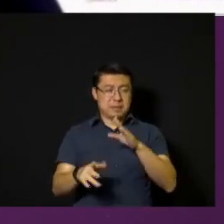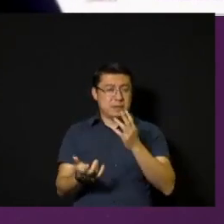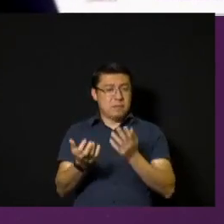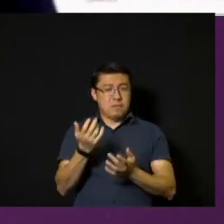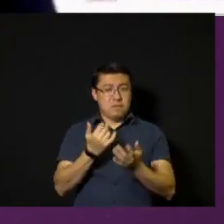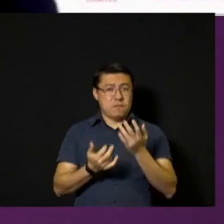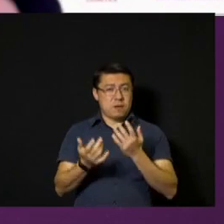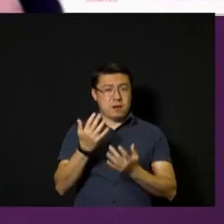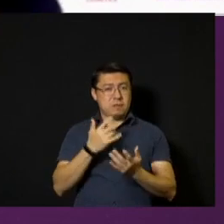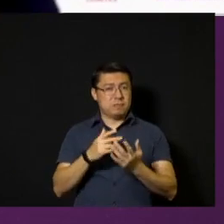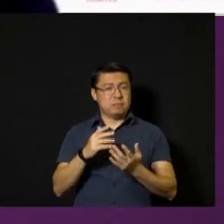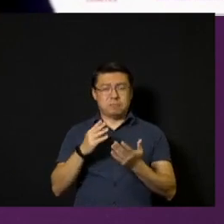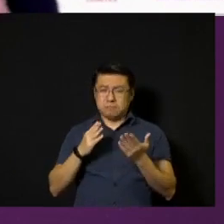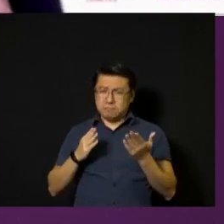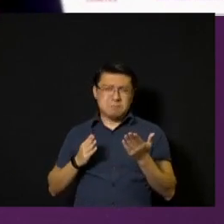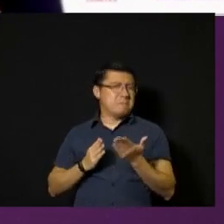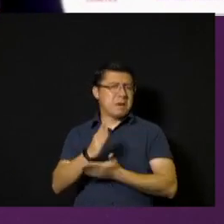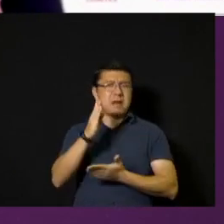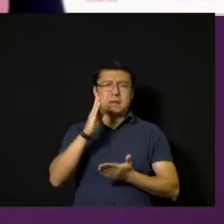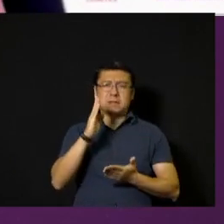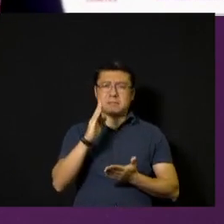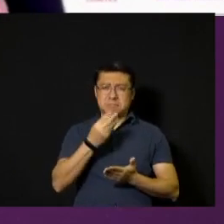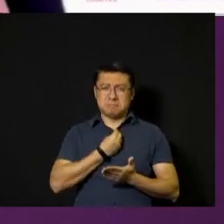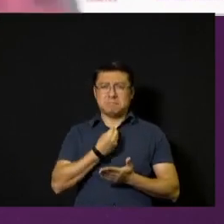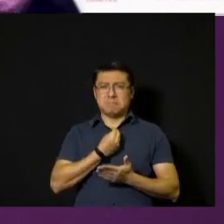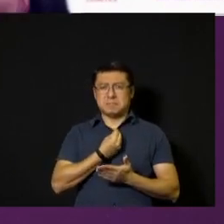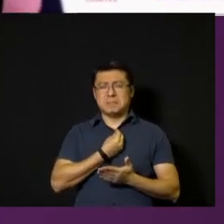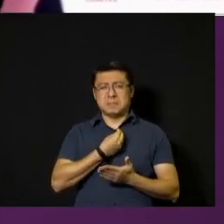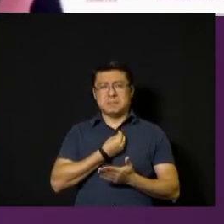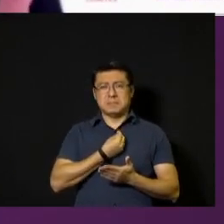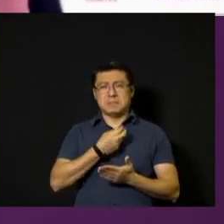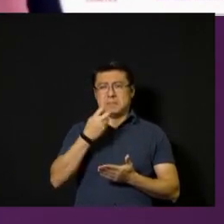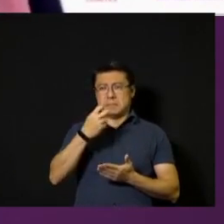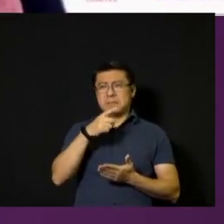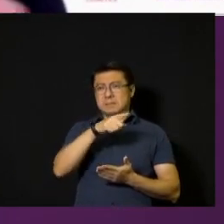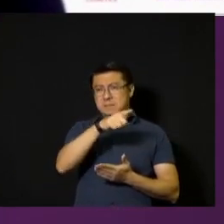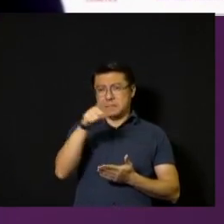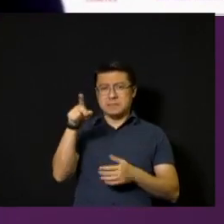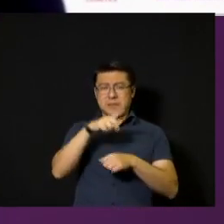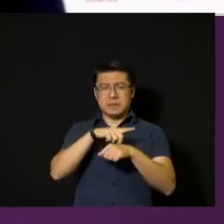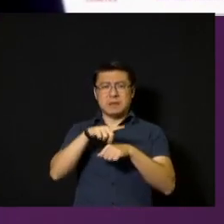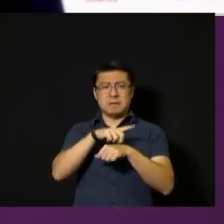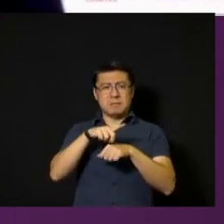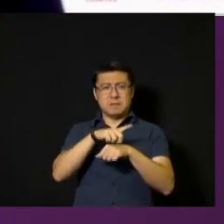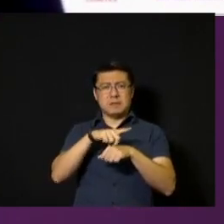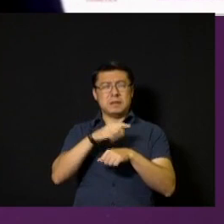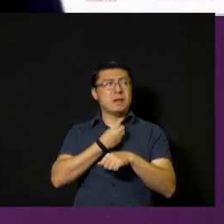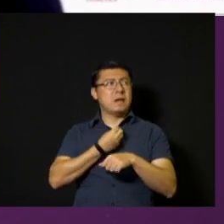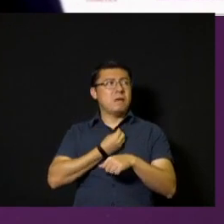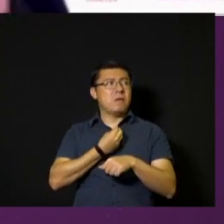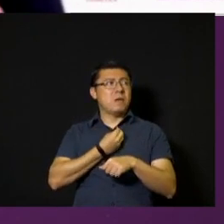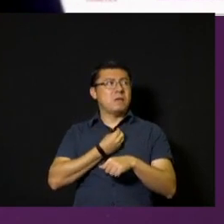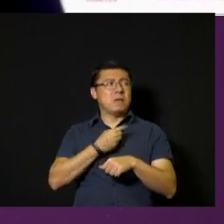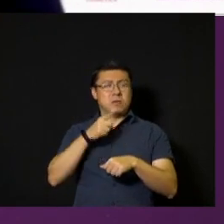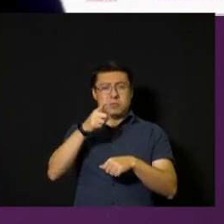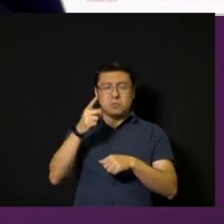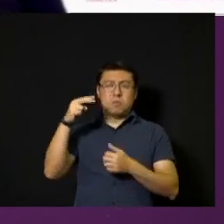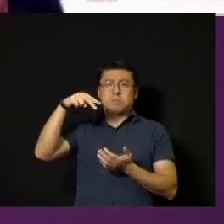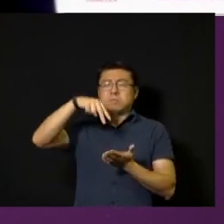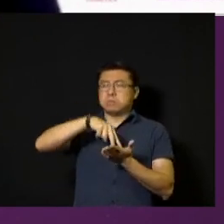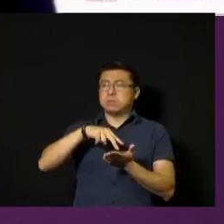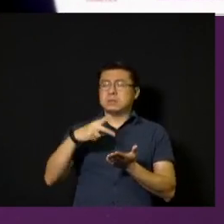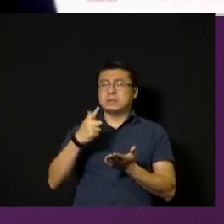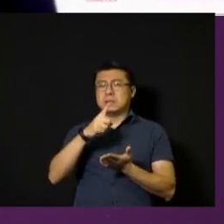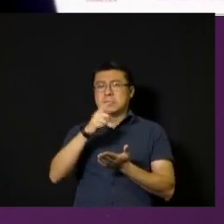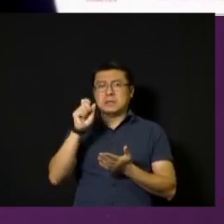Listen to the diamonds. They have walked over fire. That's why they know it.